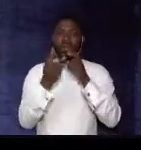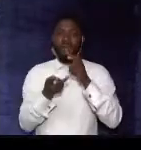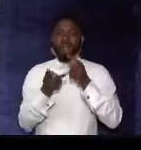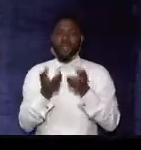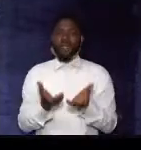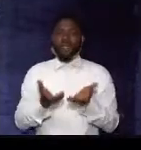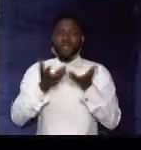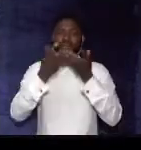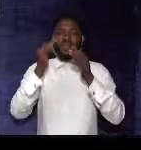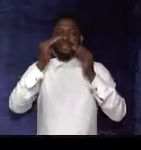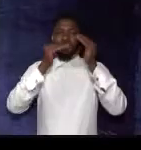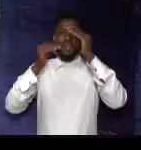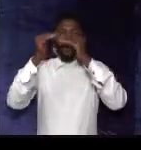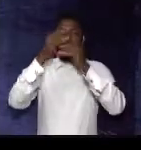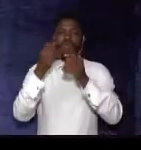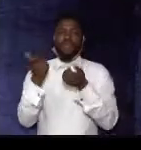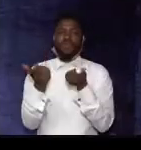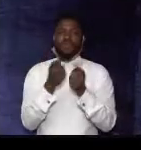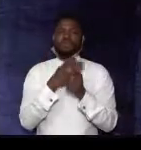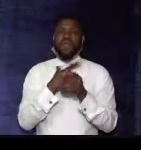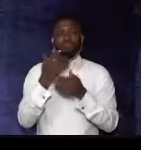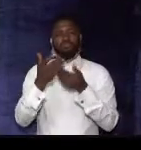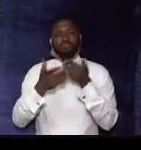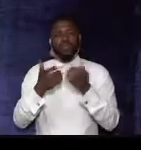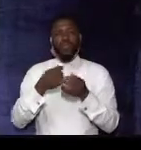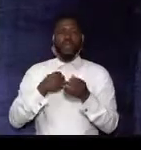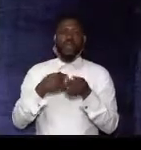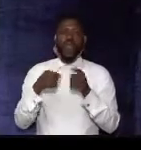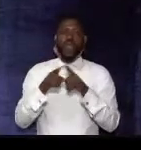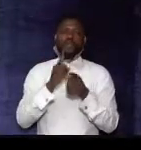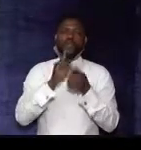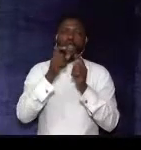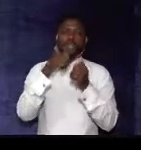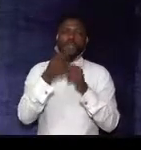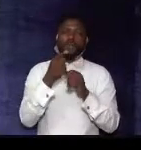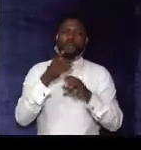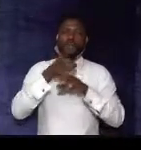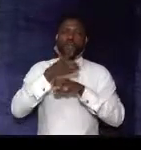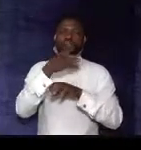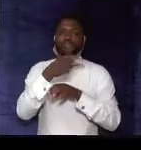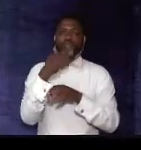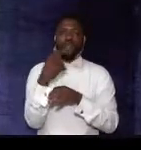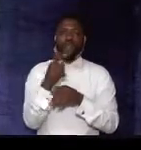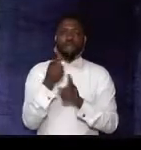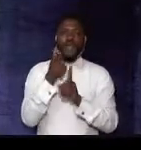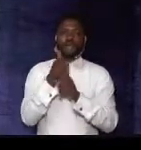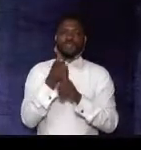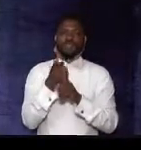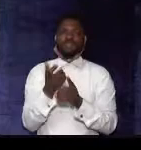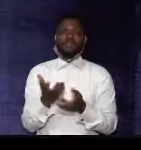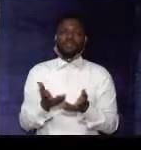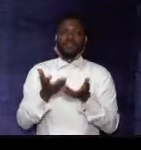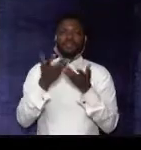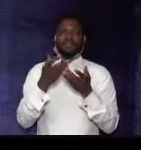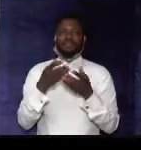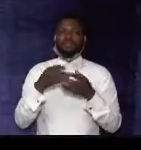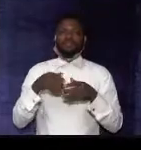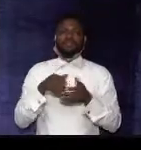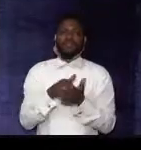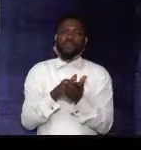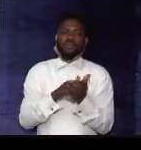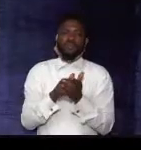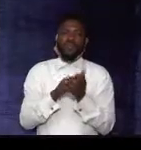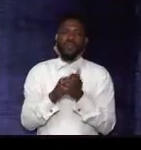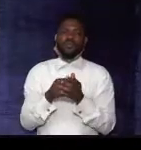ladder, forklift, scaffold, vehicle, and so on. We also talked about causes of accidents like lifting,